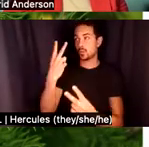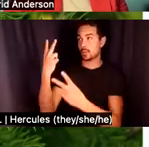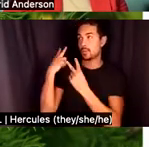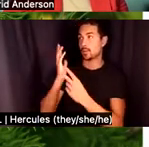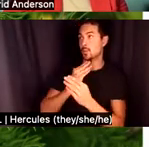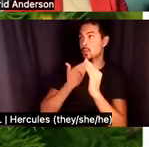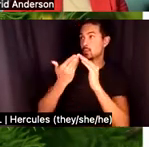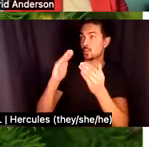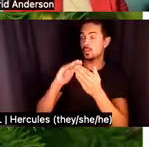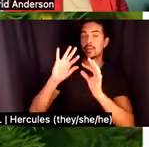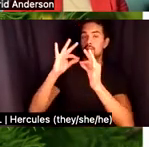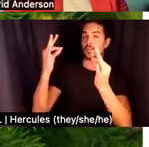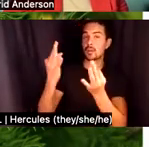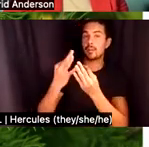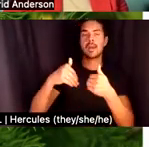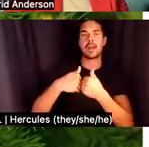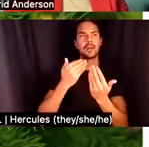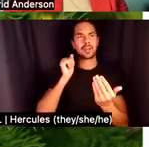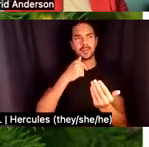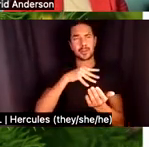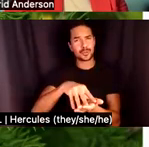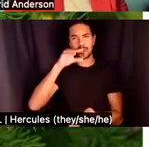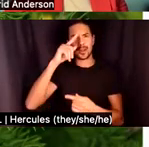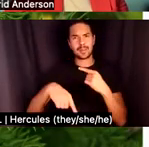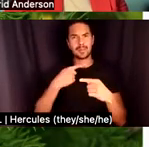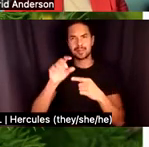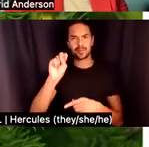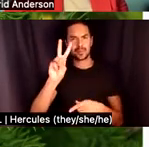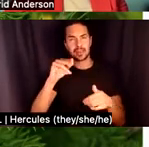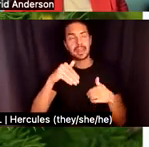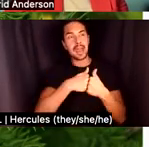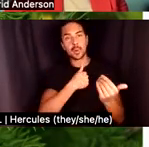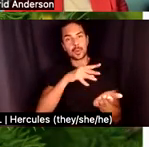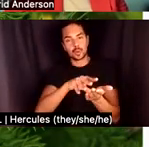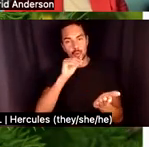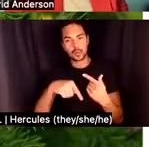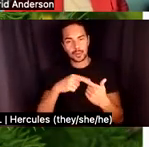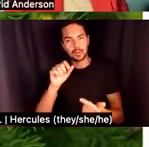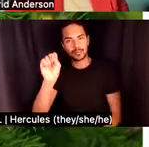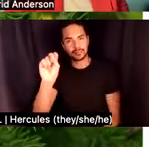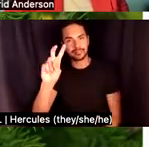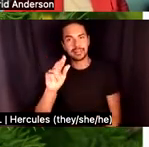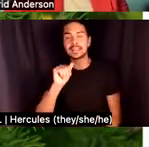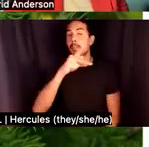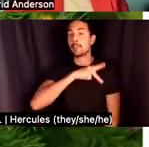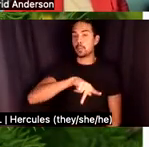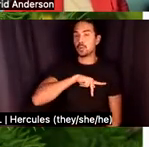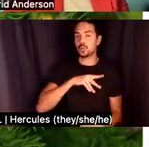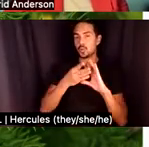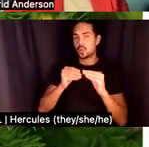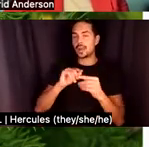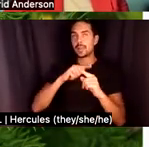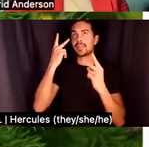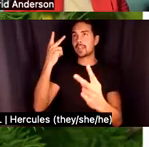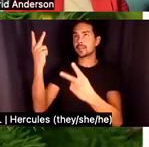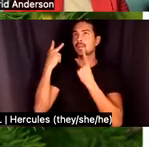our families, how did we really learn about sexual violence? And this could not just personal stories, but thinking back, what have you